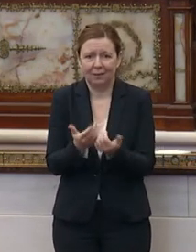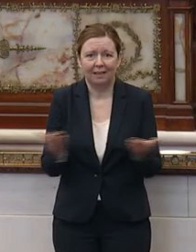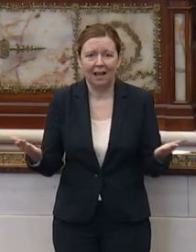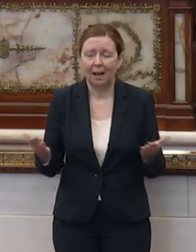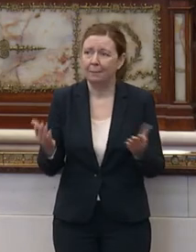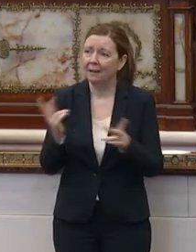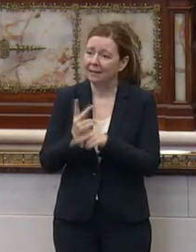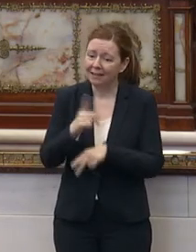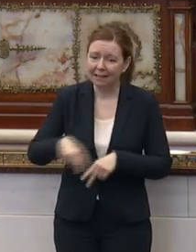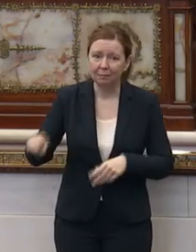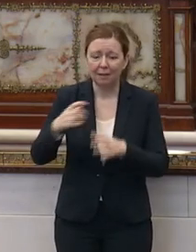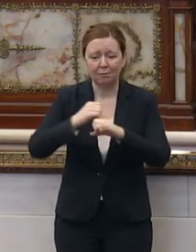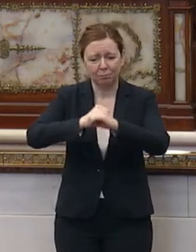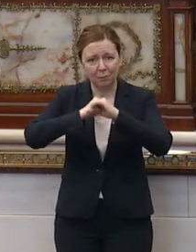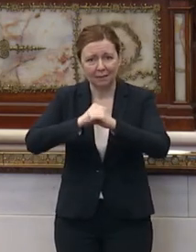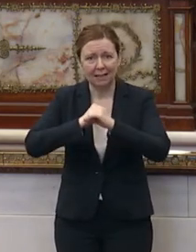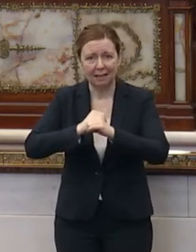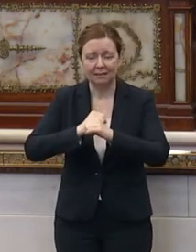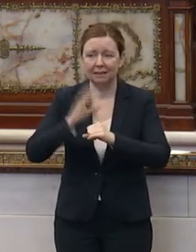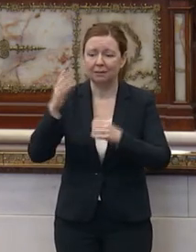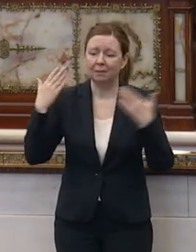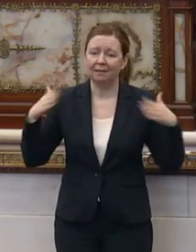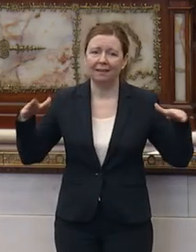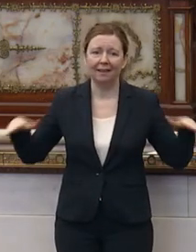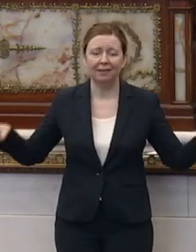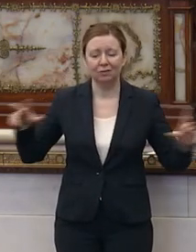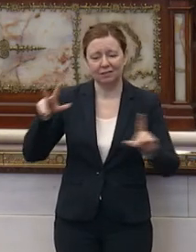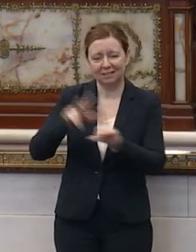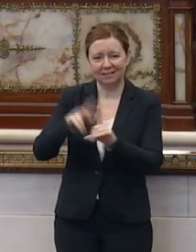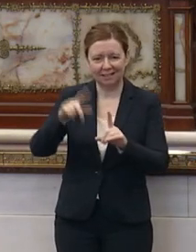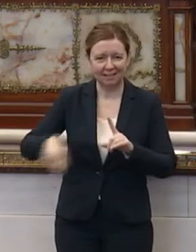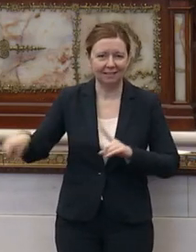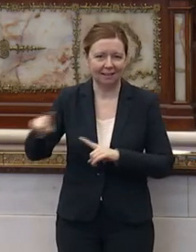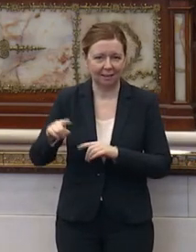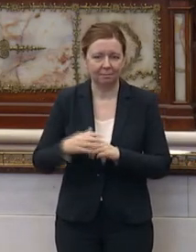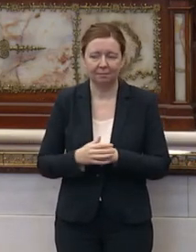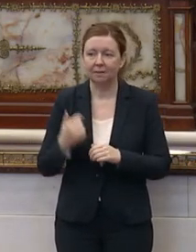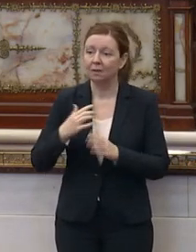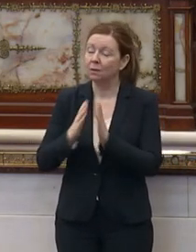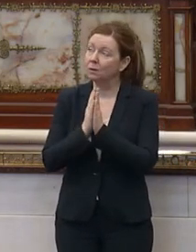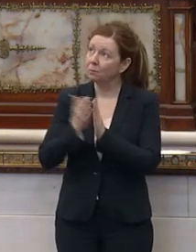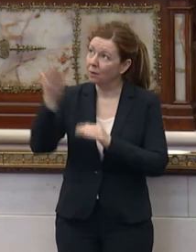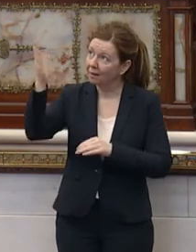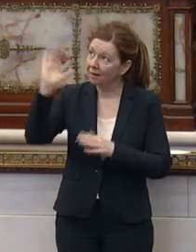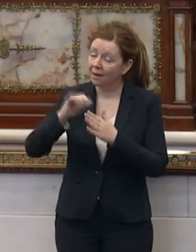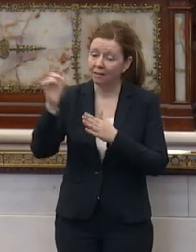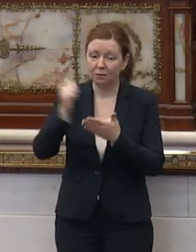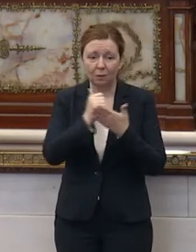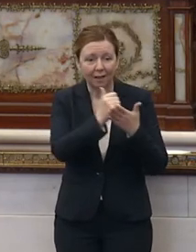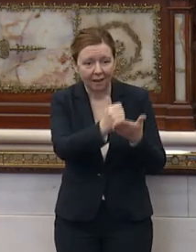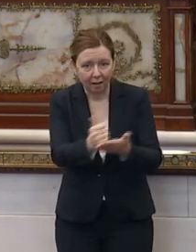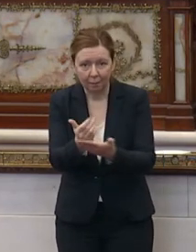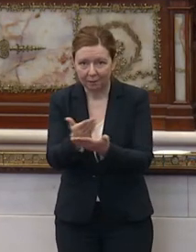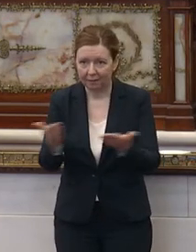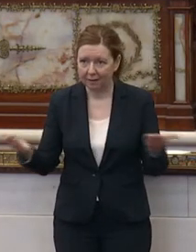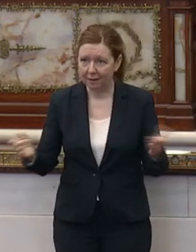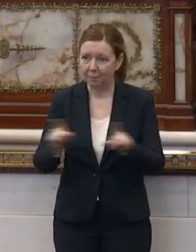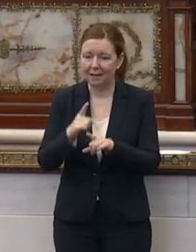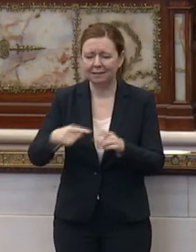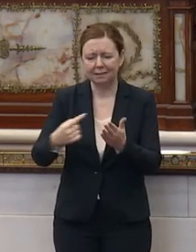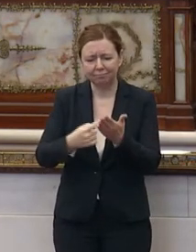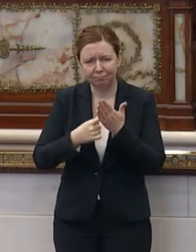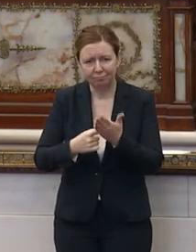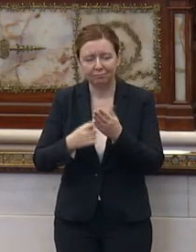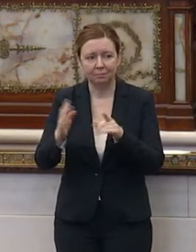your protected care by the angels assigned to them. We pray, God, that you will help them as they discuss